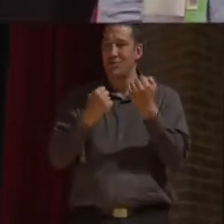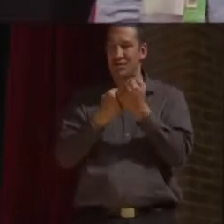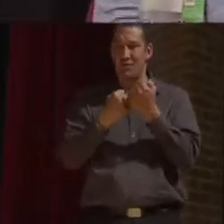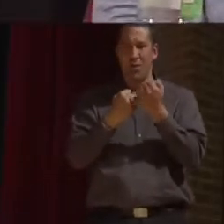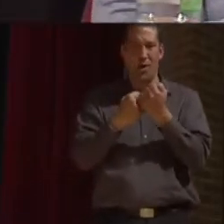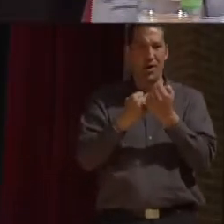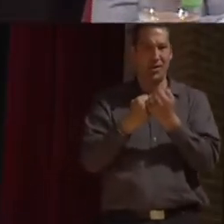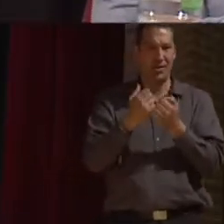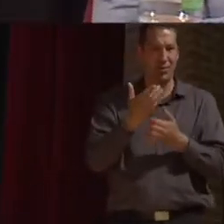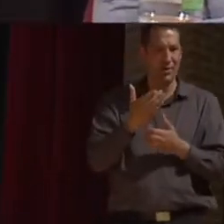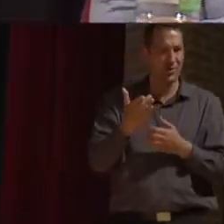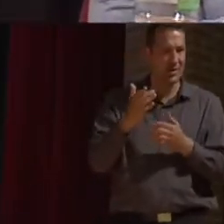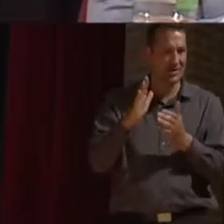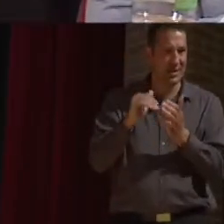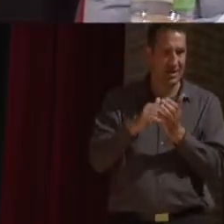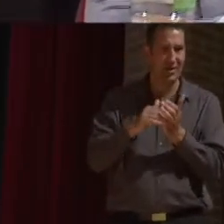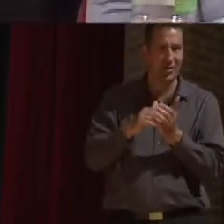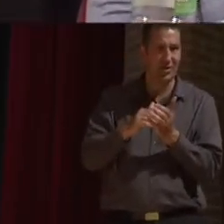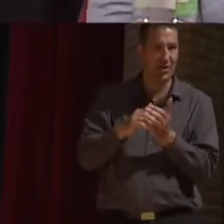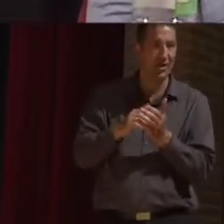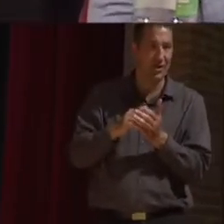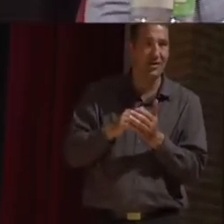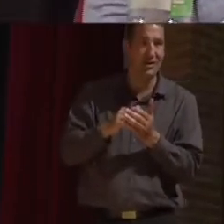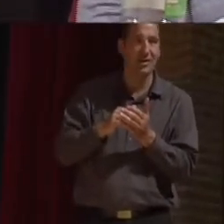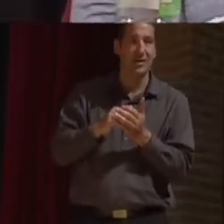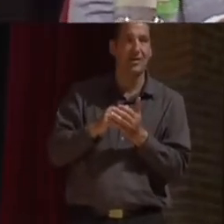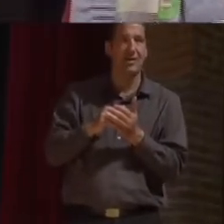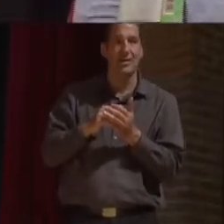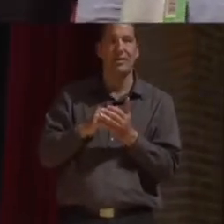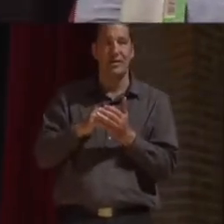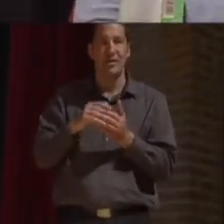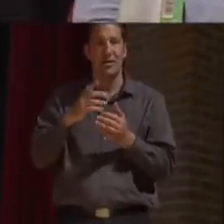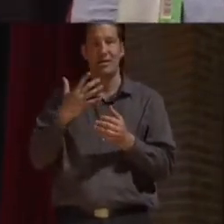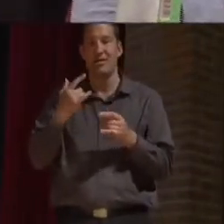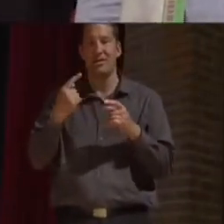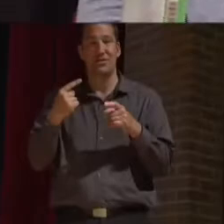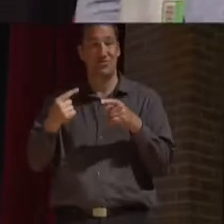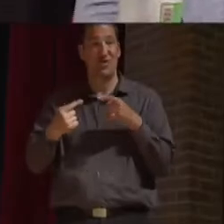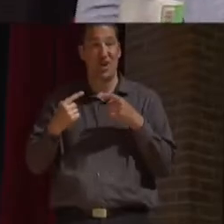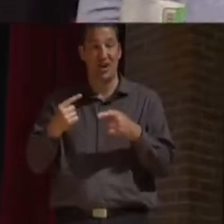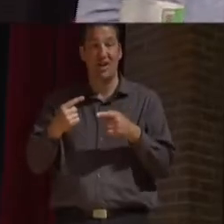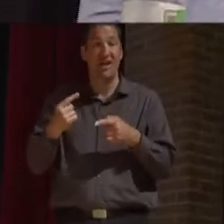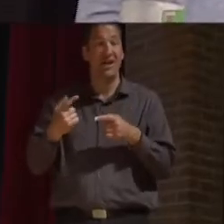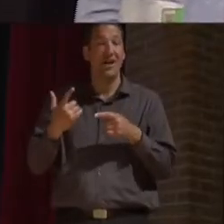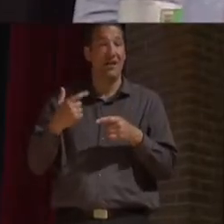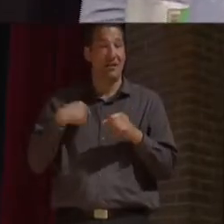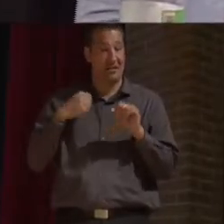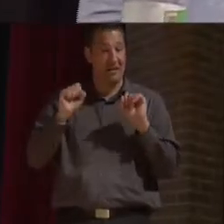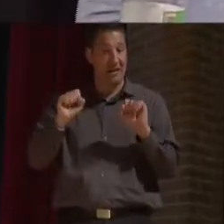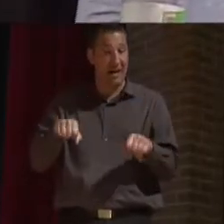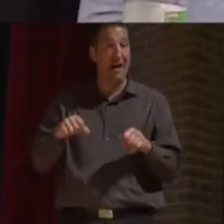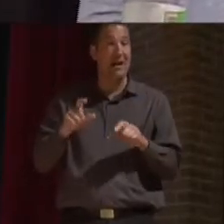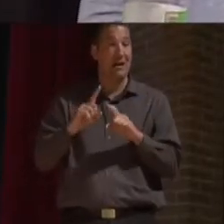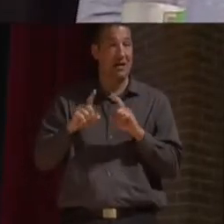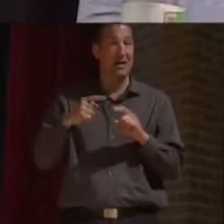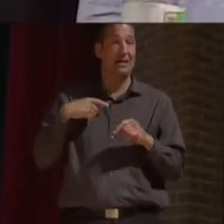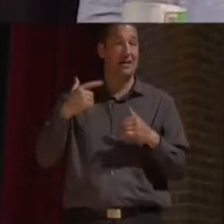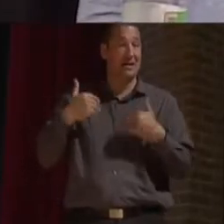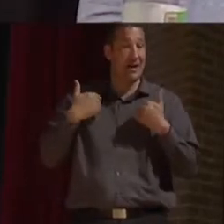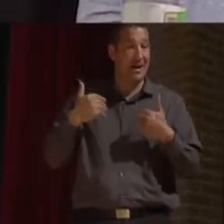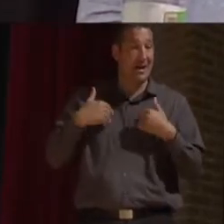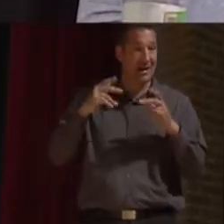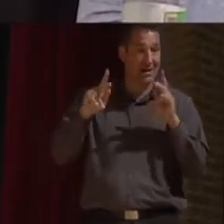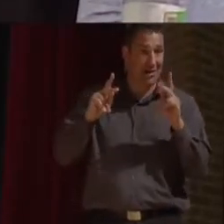come to our classes really struggle, with that. They're very capable. We have young adults there who